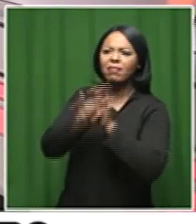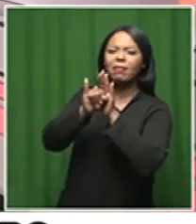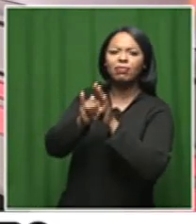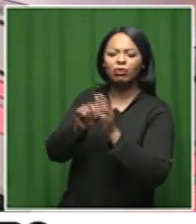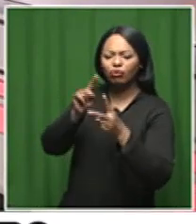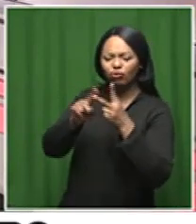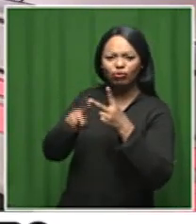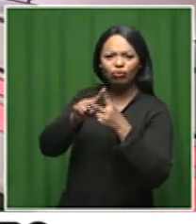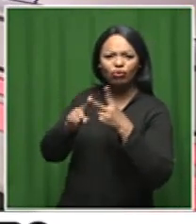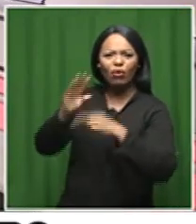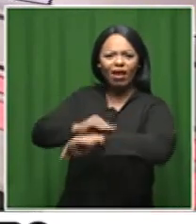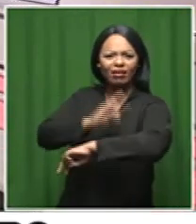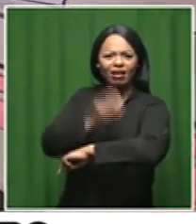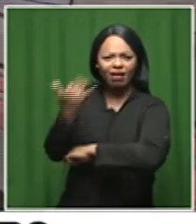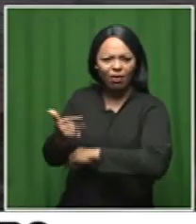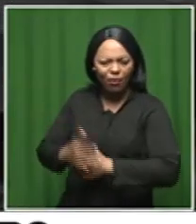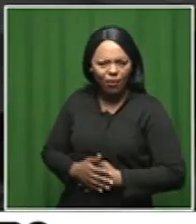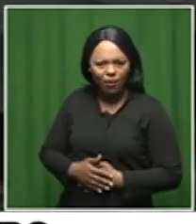of a different kind of cancer?